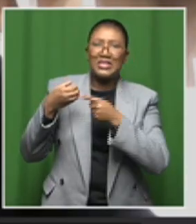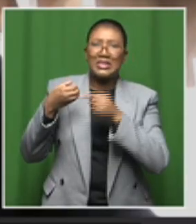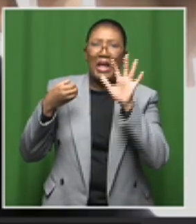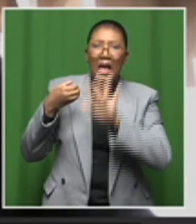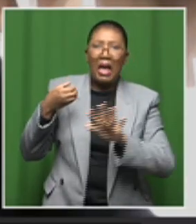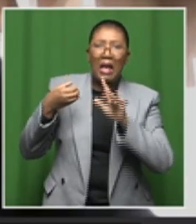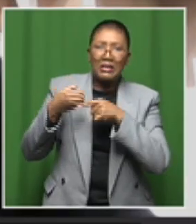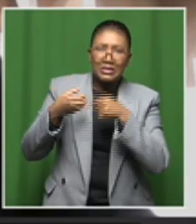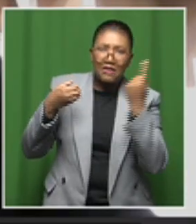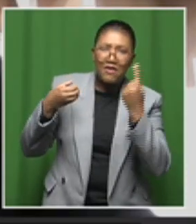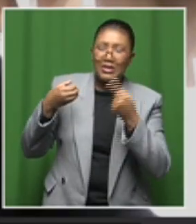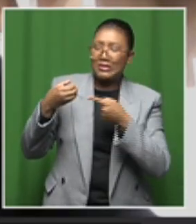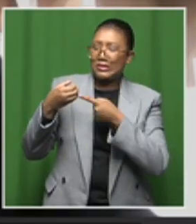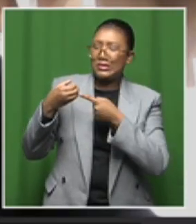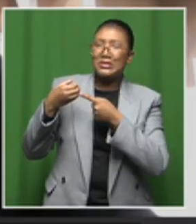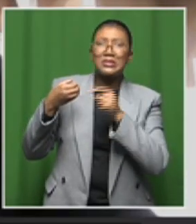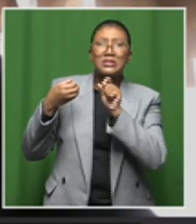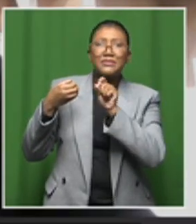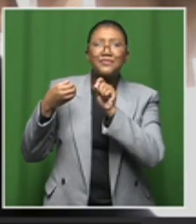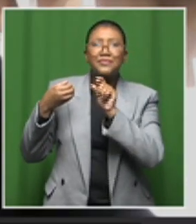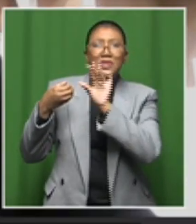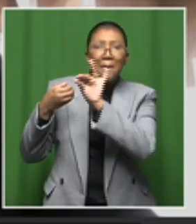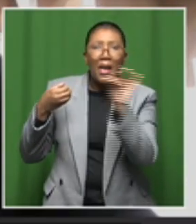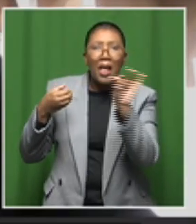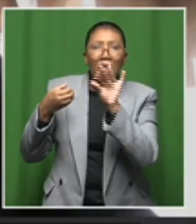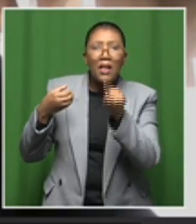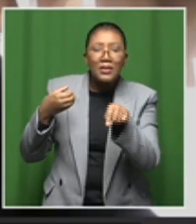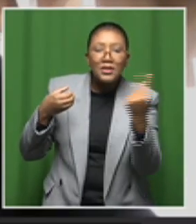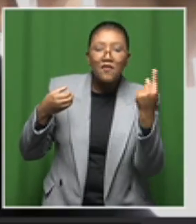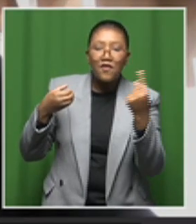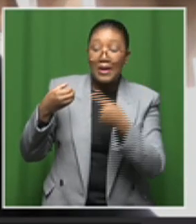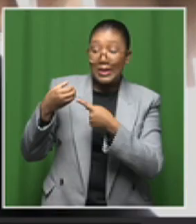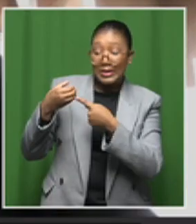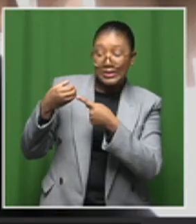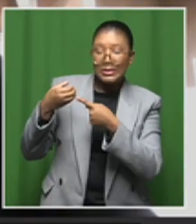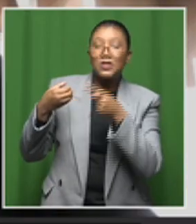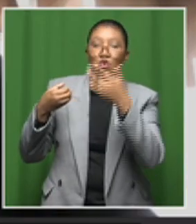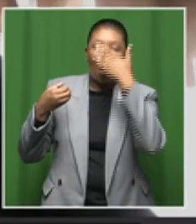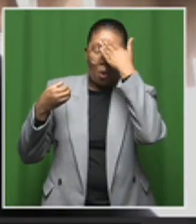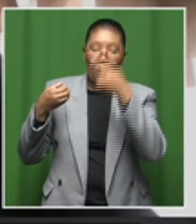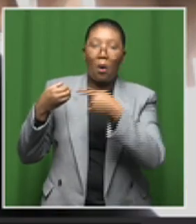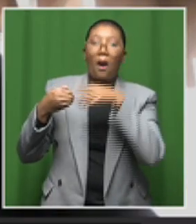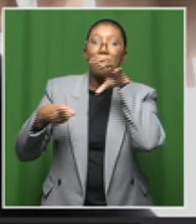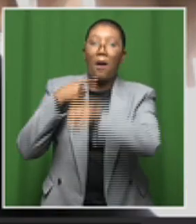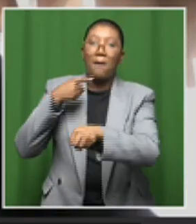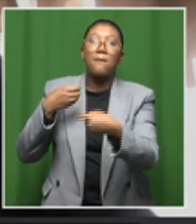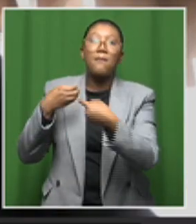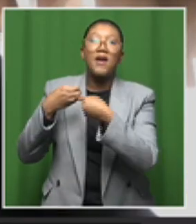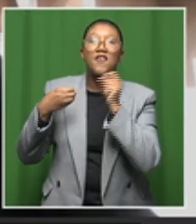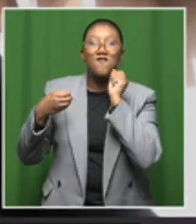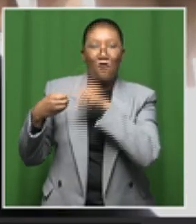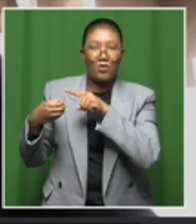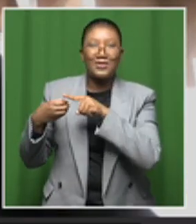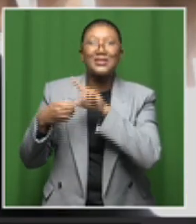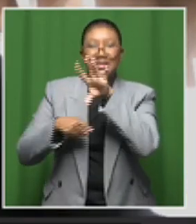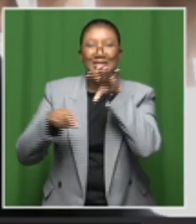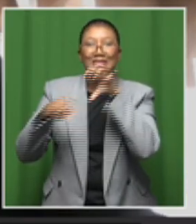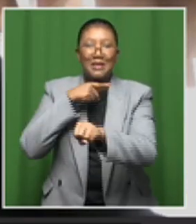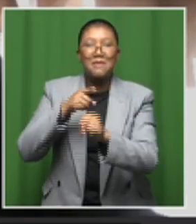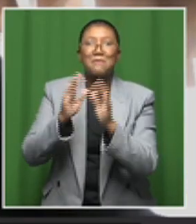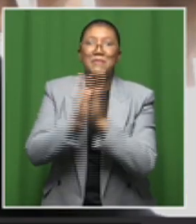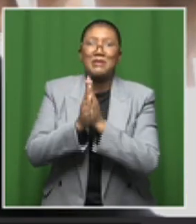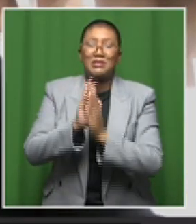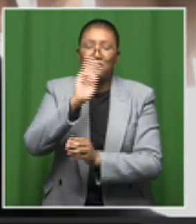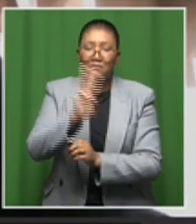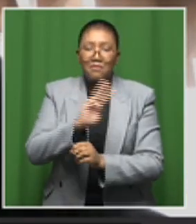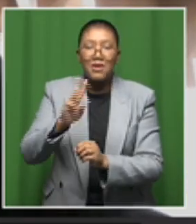is different, the wording there is not legible, then you know that it could be falsified. Yeah. And from substandard, if you